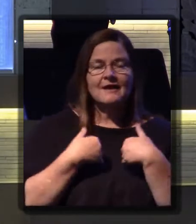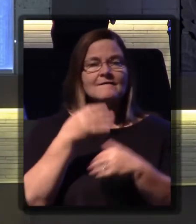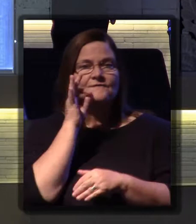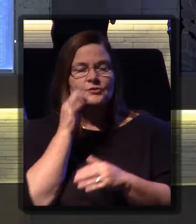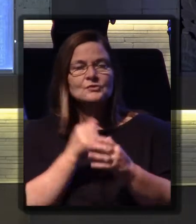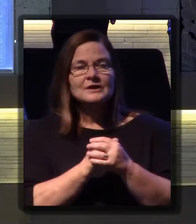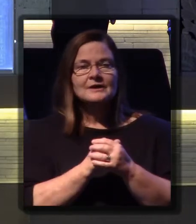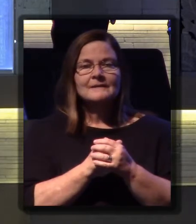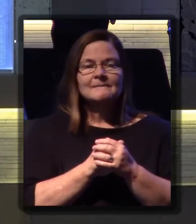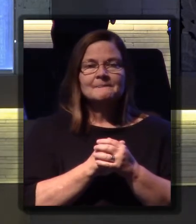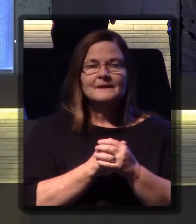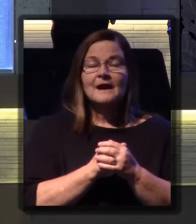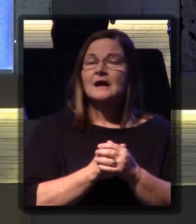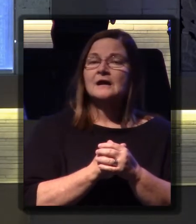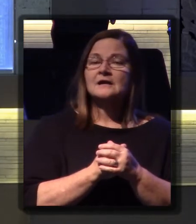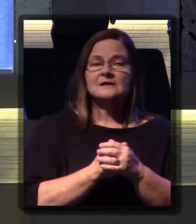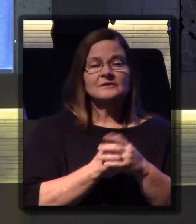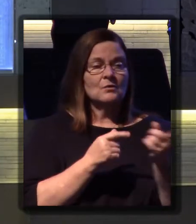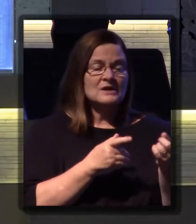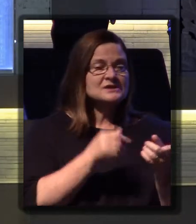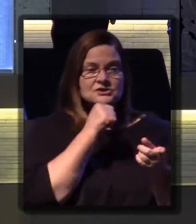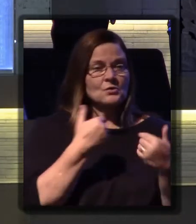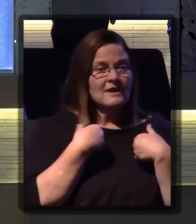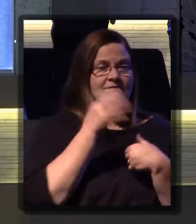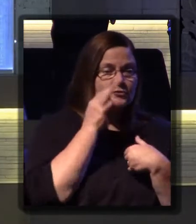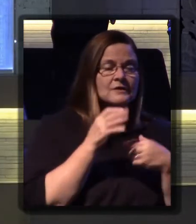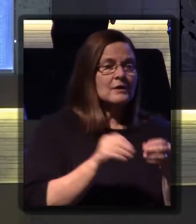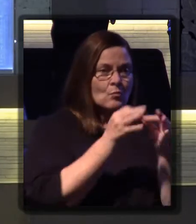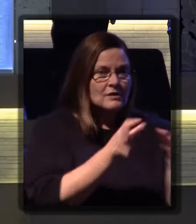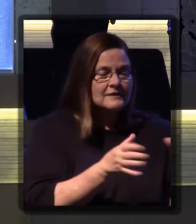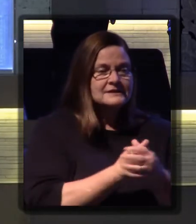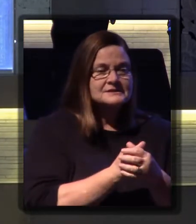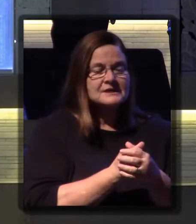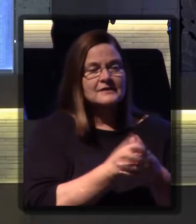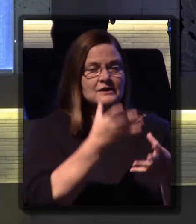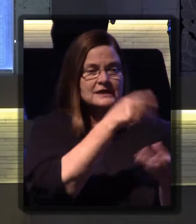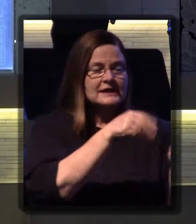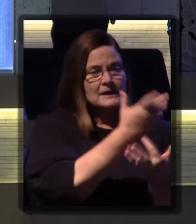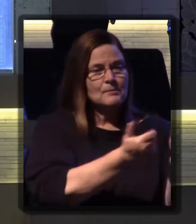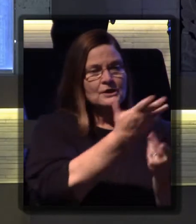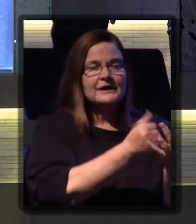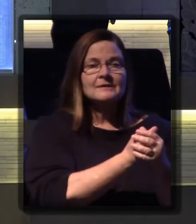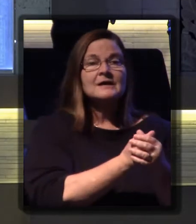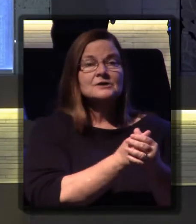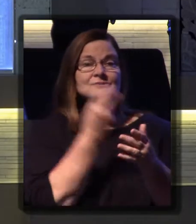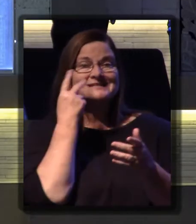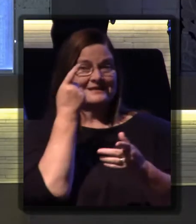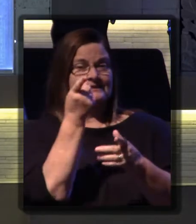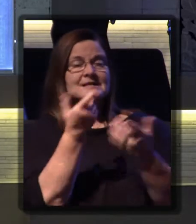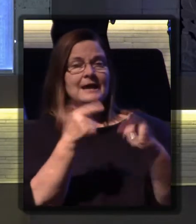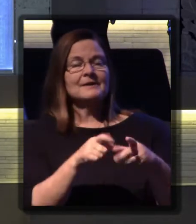vine grower, or the branches that are yielding fruit, or the branches who don't yield fruit, and they're worthless and